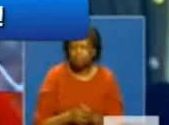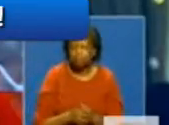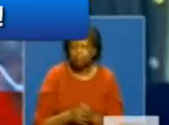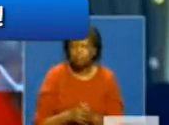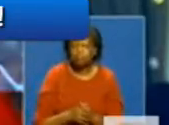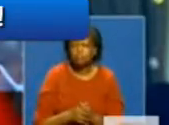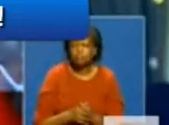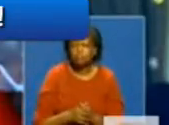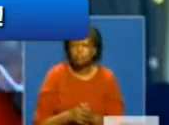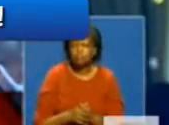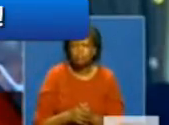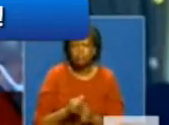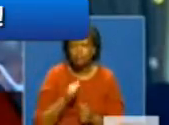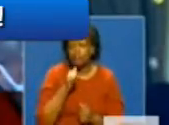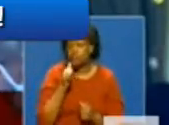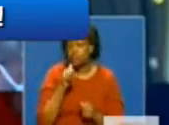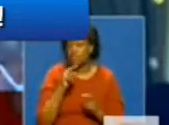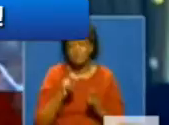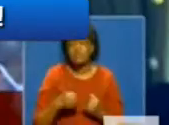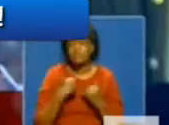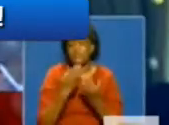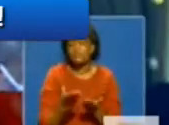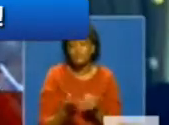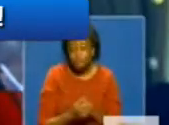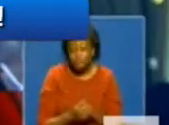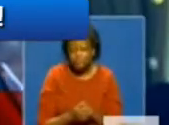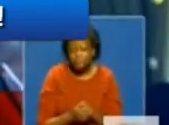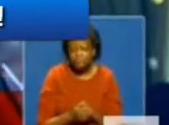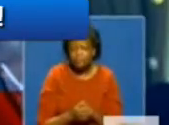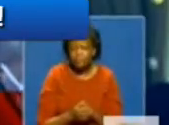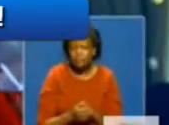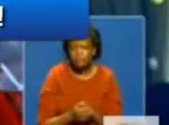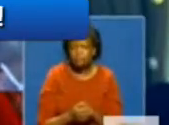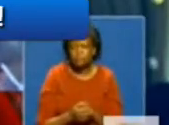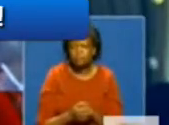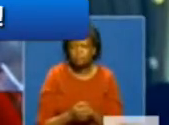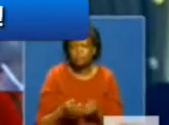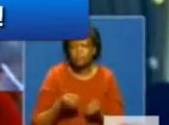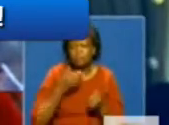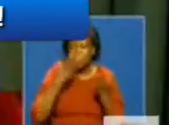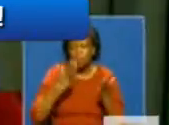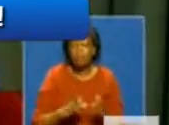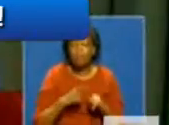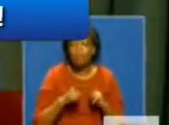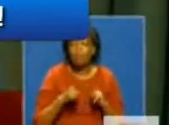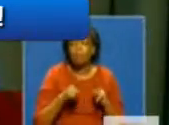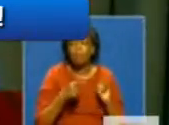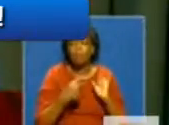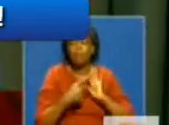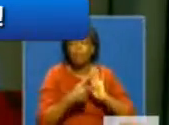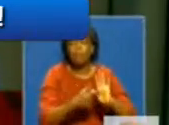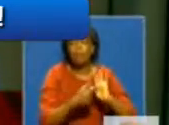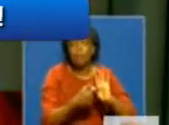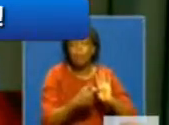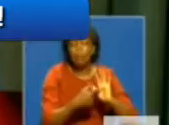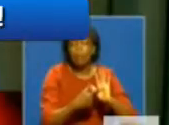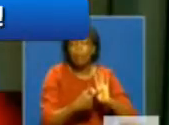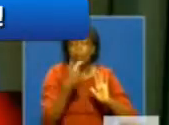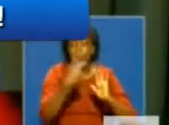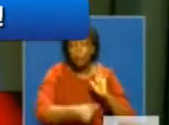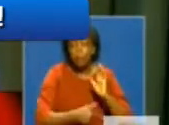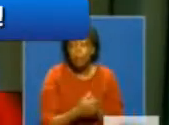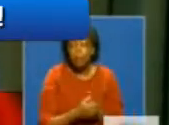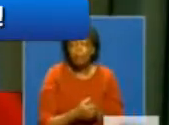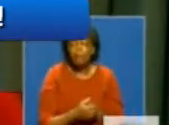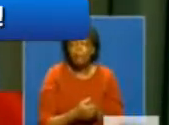is not a finding as submitted by the respondents, but as shown on its face, they are notes which